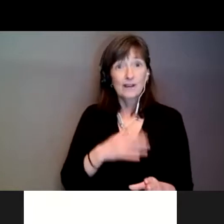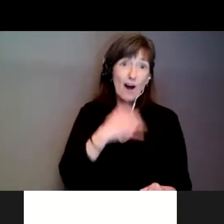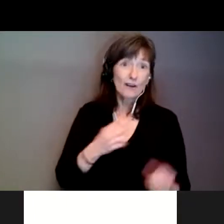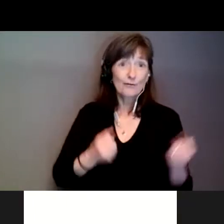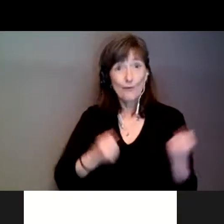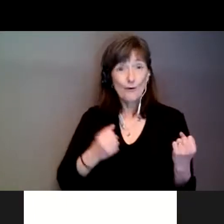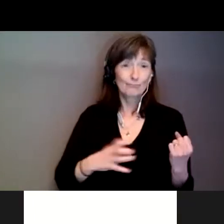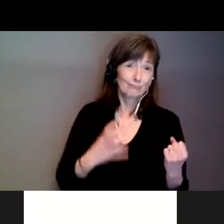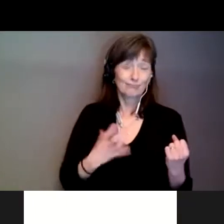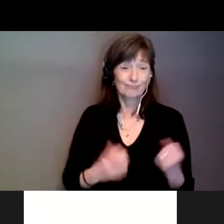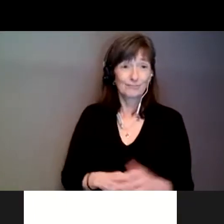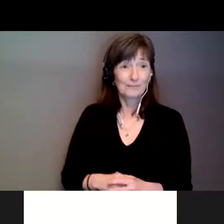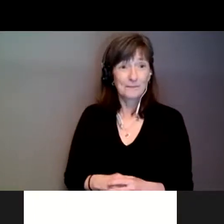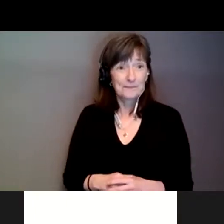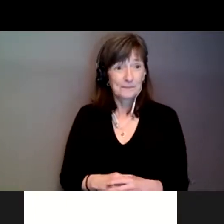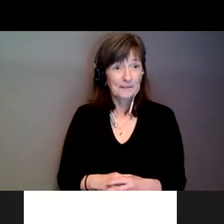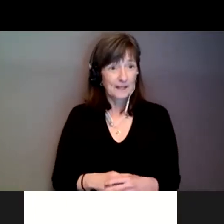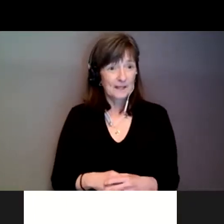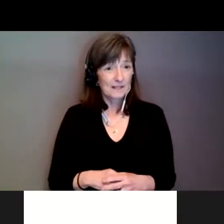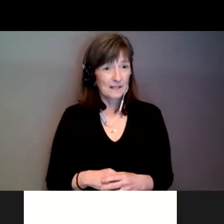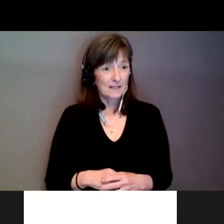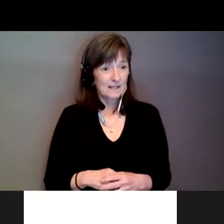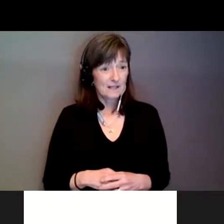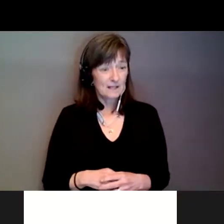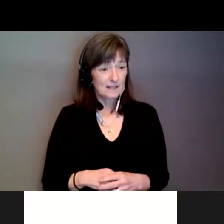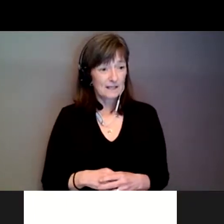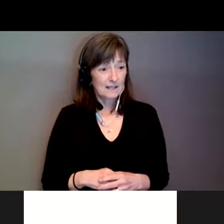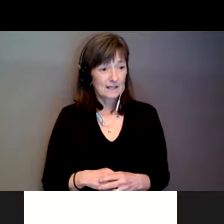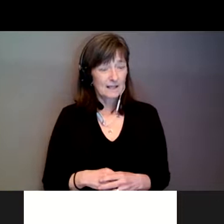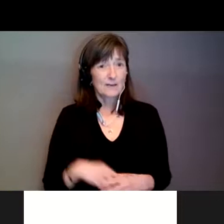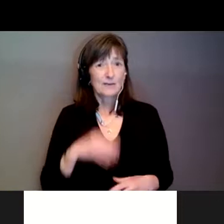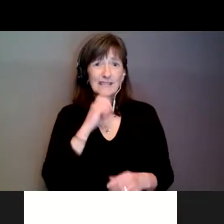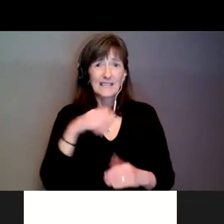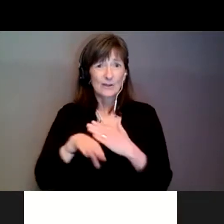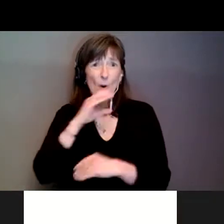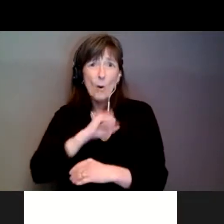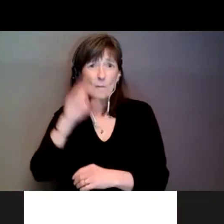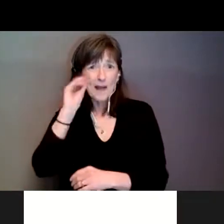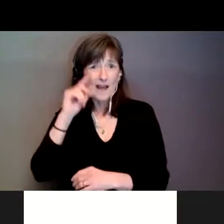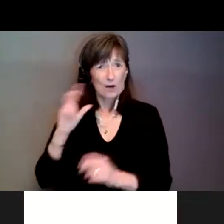I felt so sorry for that old man. A bunch of boys went into his house and almost killed him.